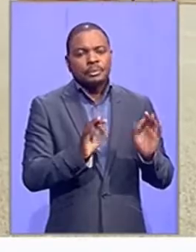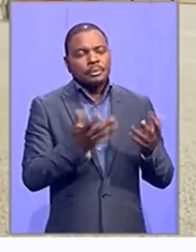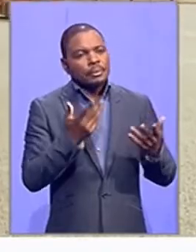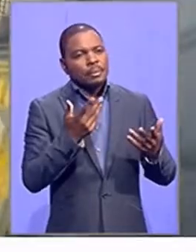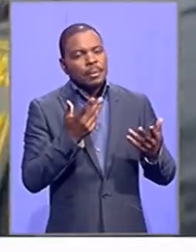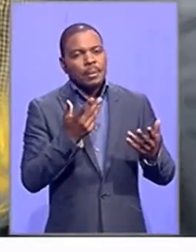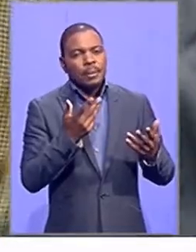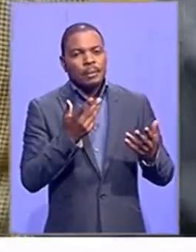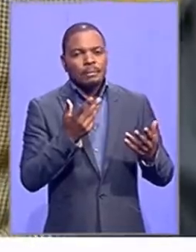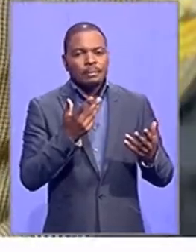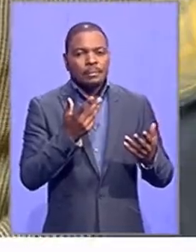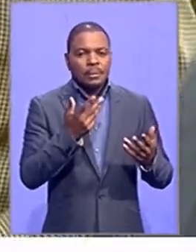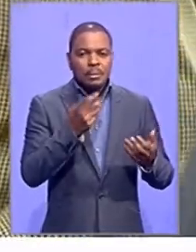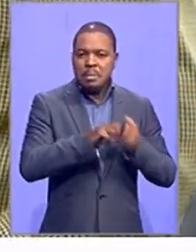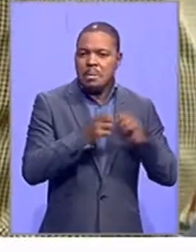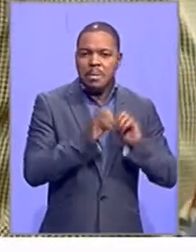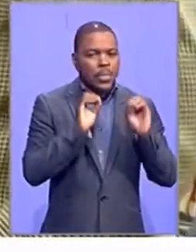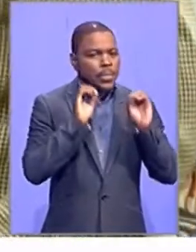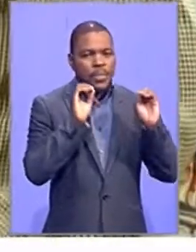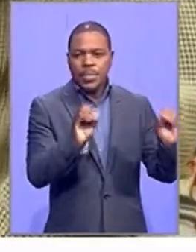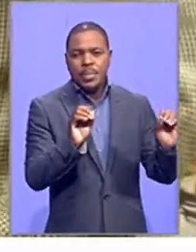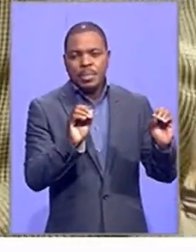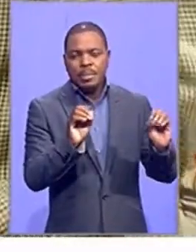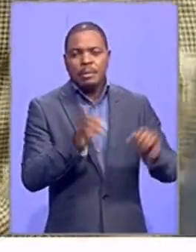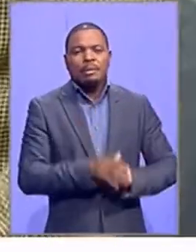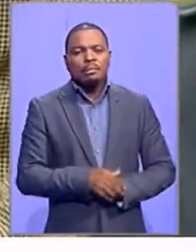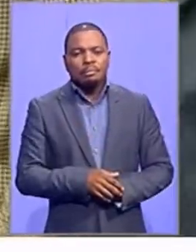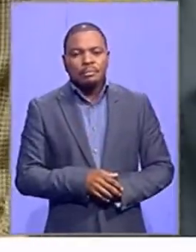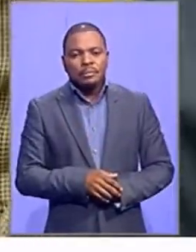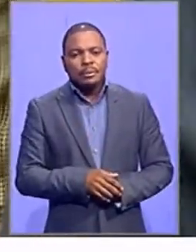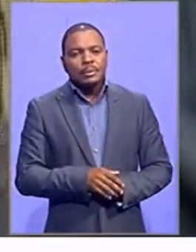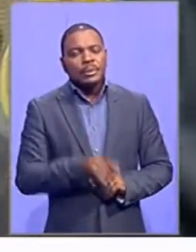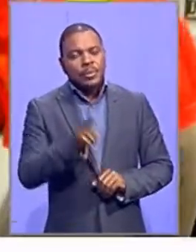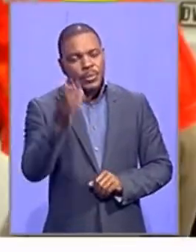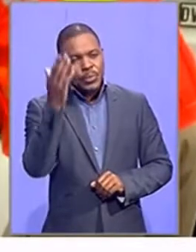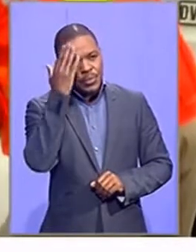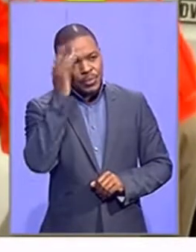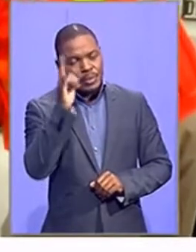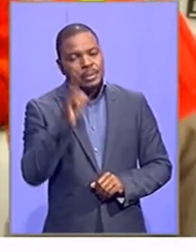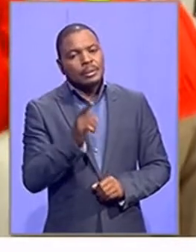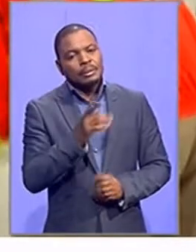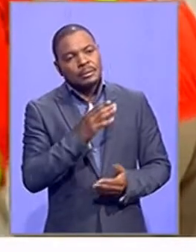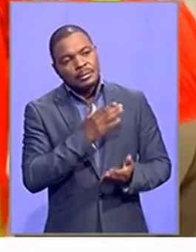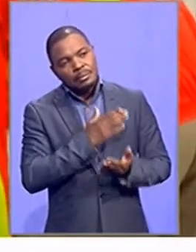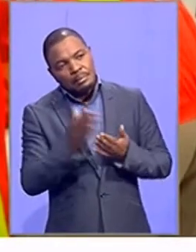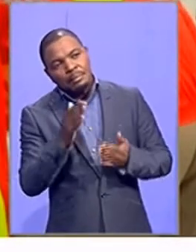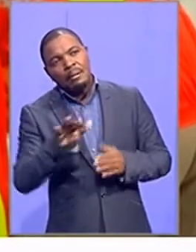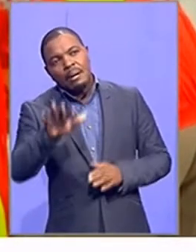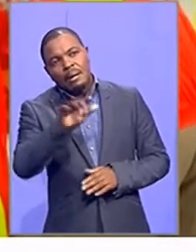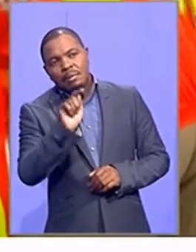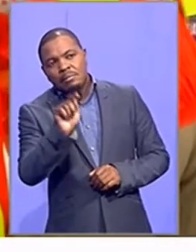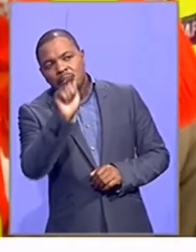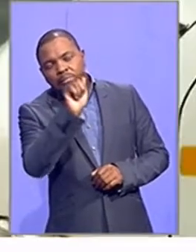gona bothata re bo boneng. Ba tseba mara in some parts